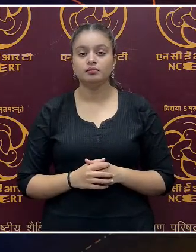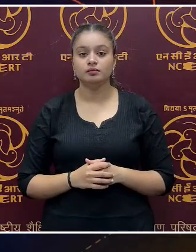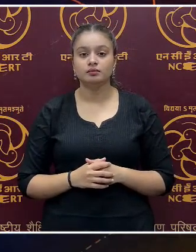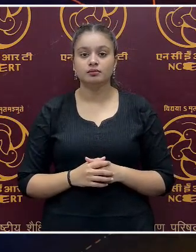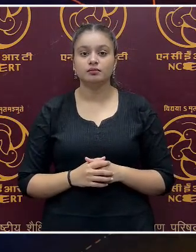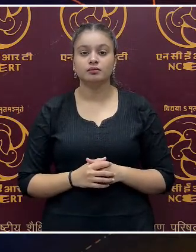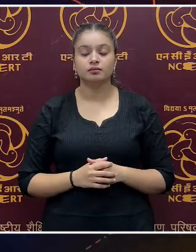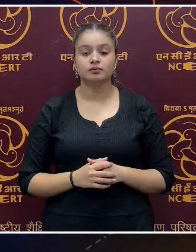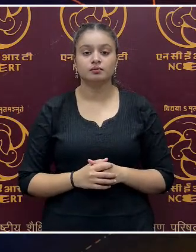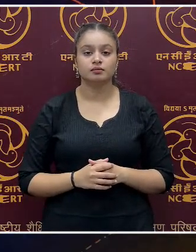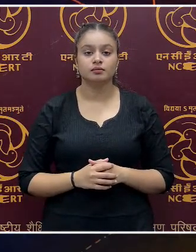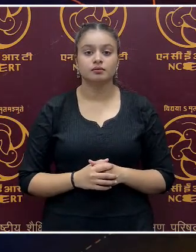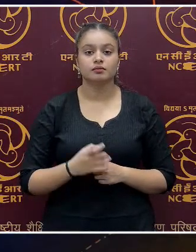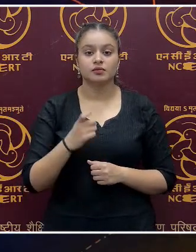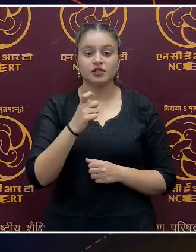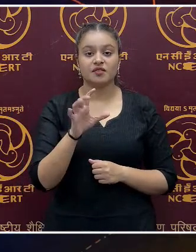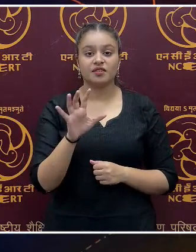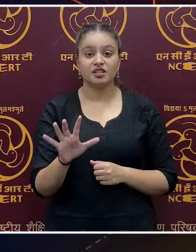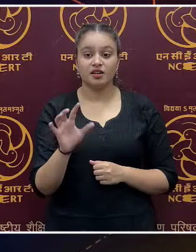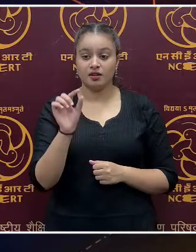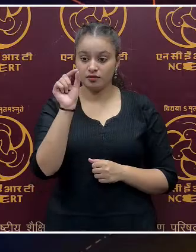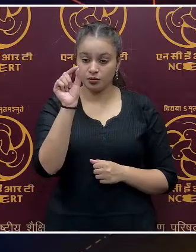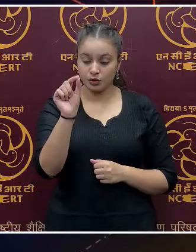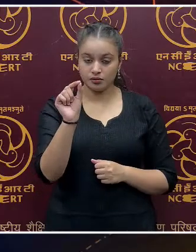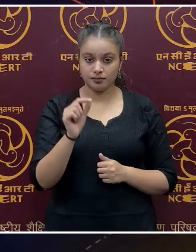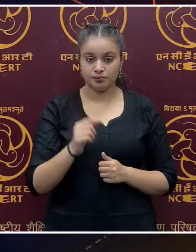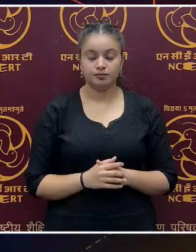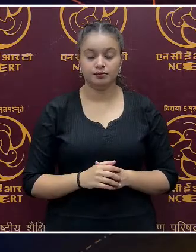up to the 75 degrees.